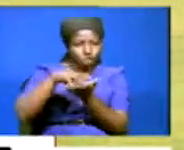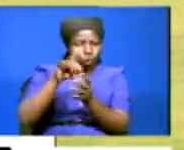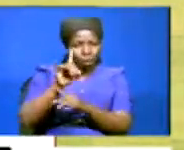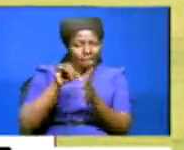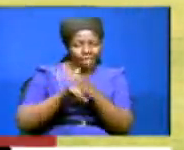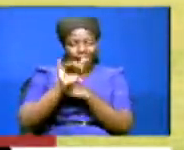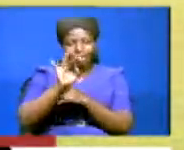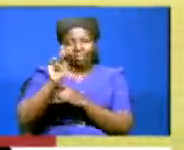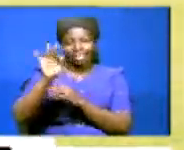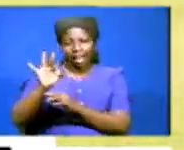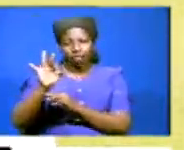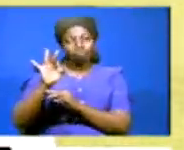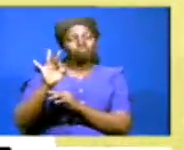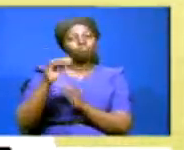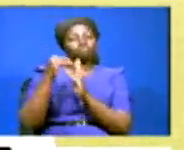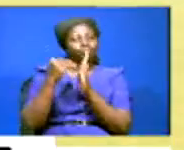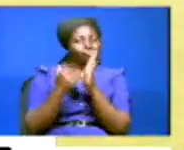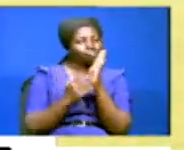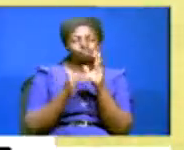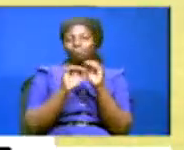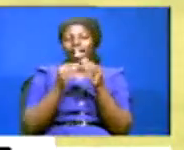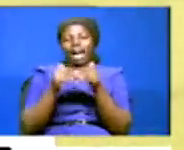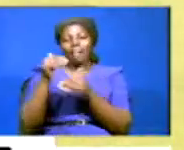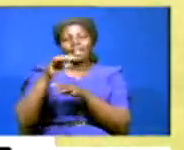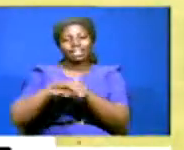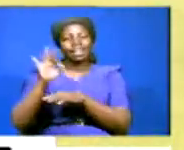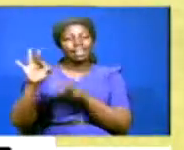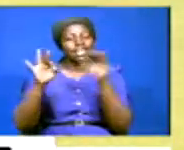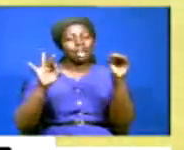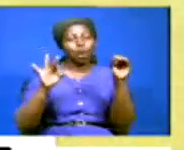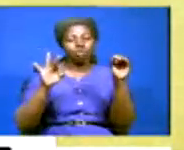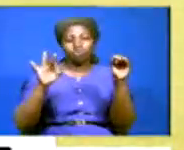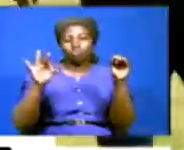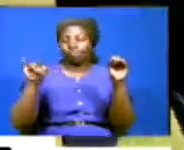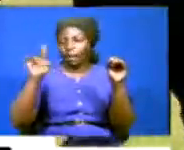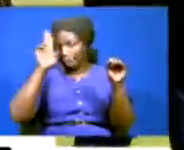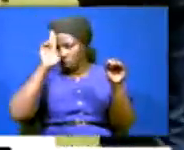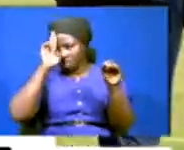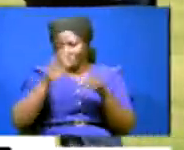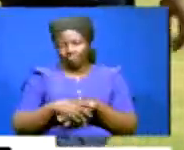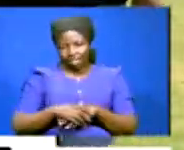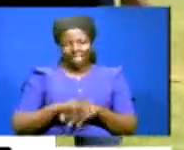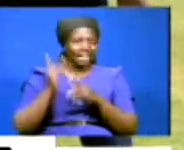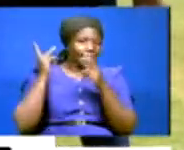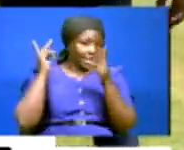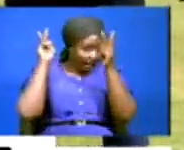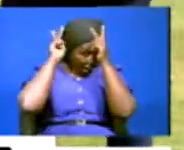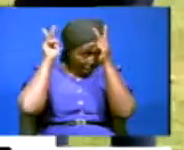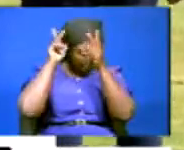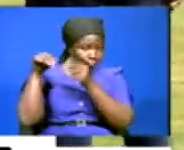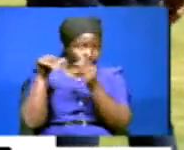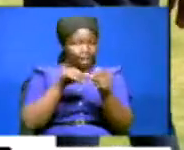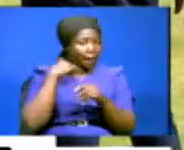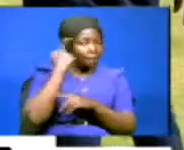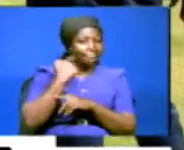table after a humiliating 3-0 loss to Police FC, while last season's runners-up Kakamega Homeboys humbled Mathare FC